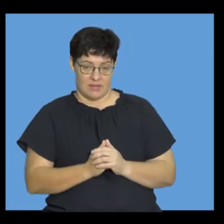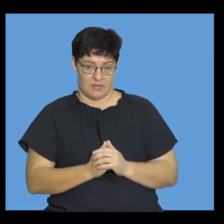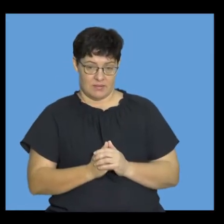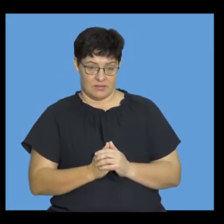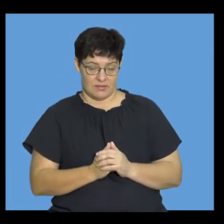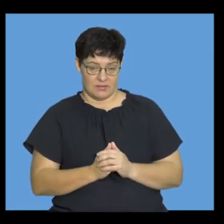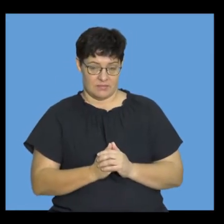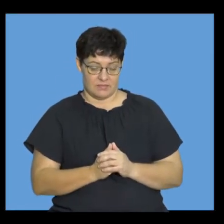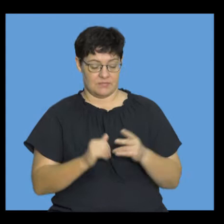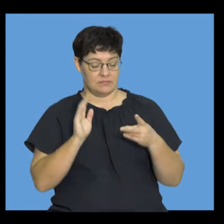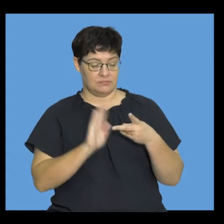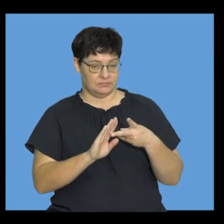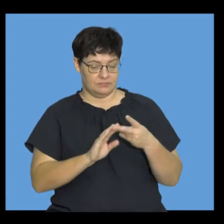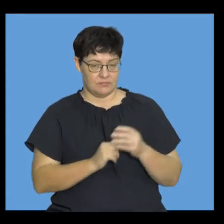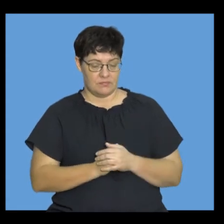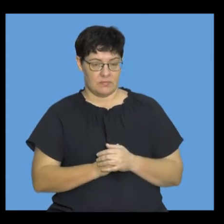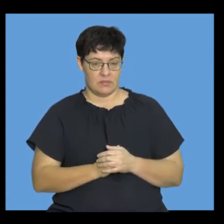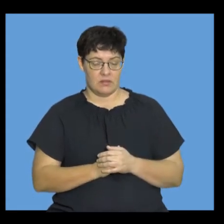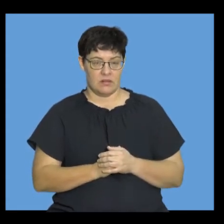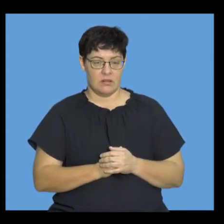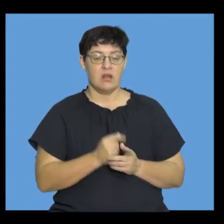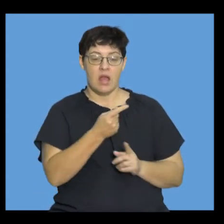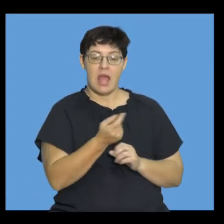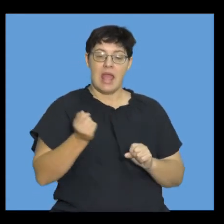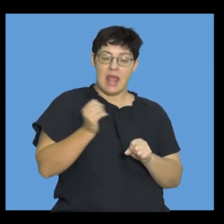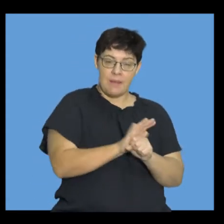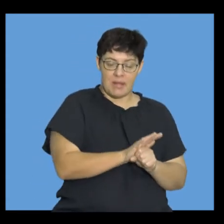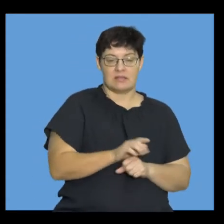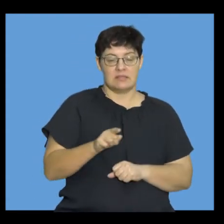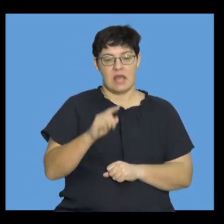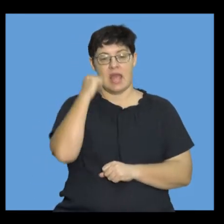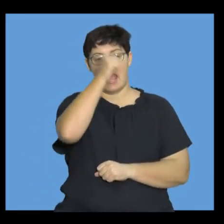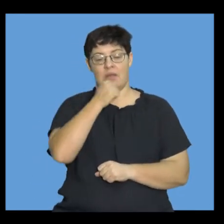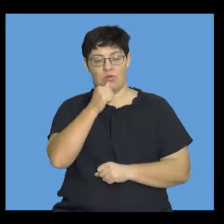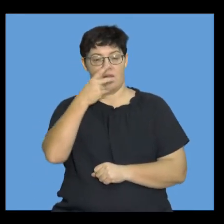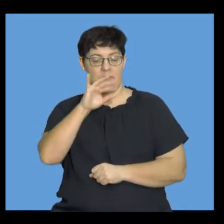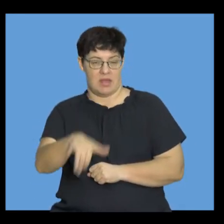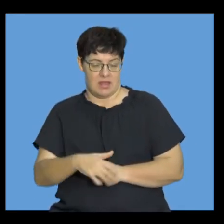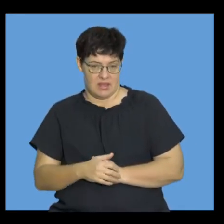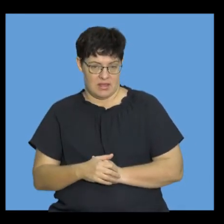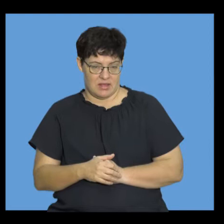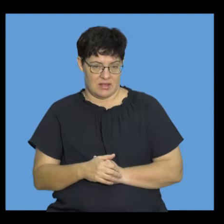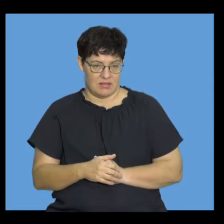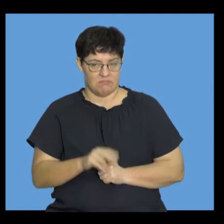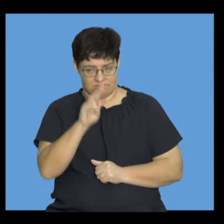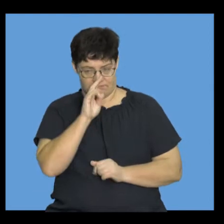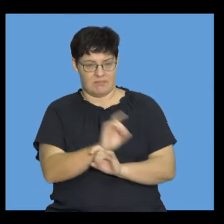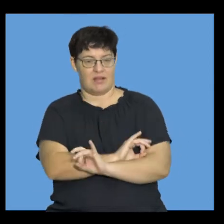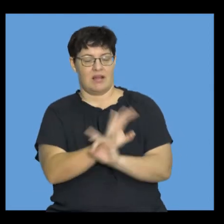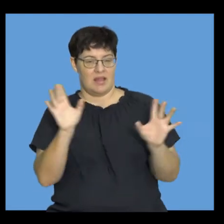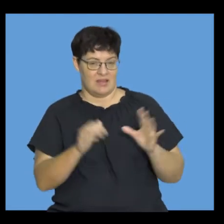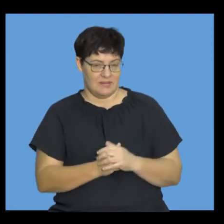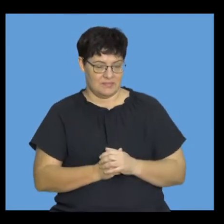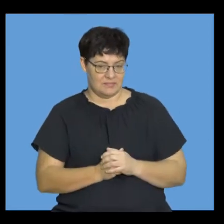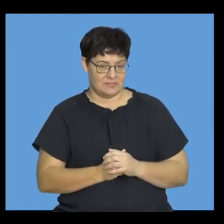two, which months will impact on April and May? Clearly you can see, if you had bought